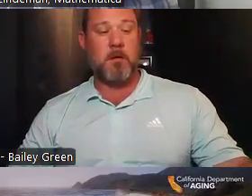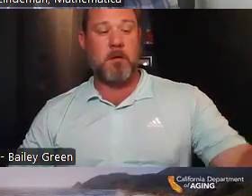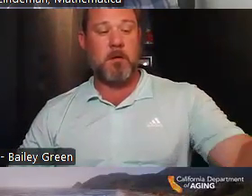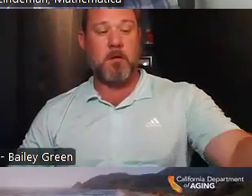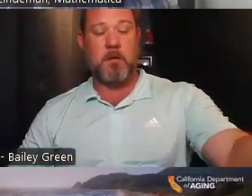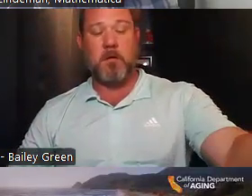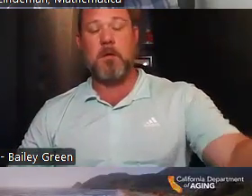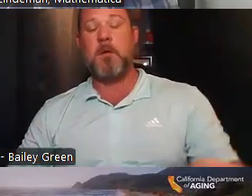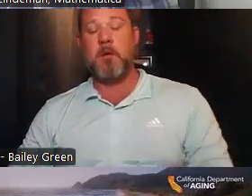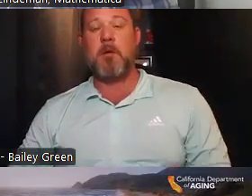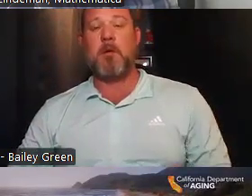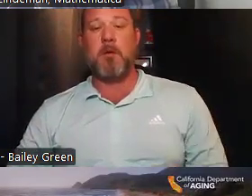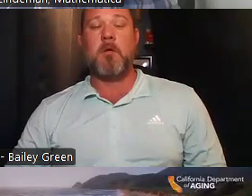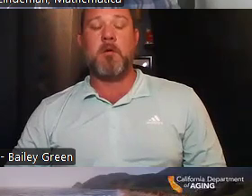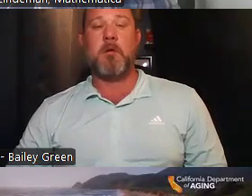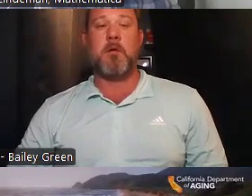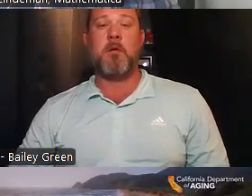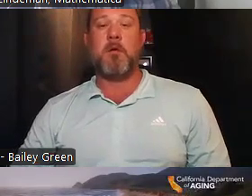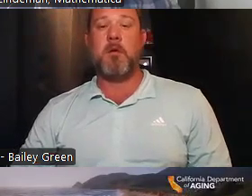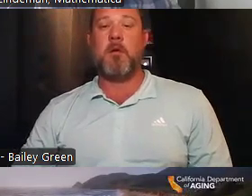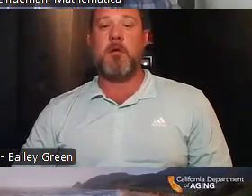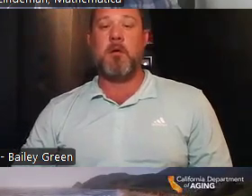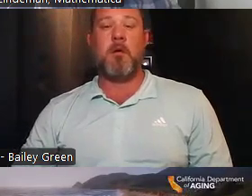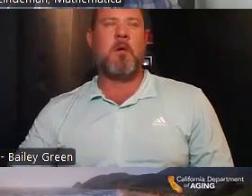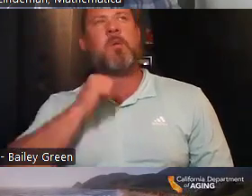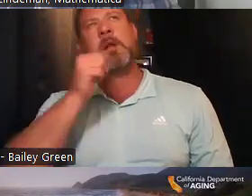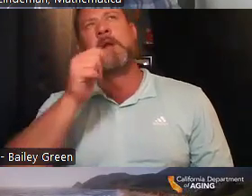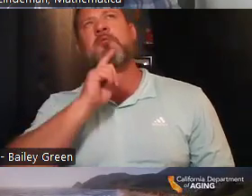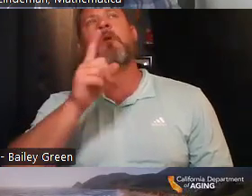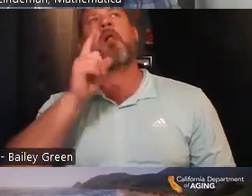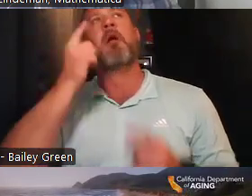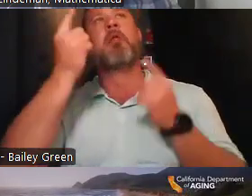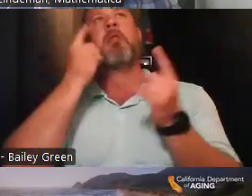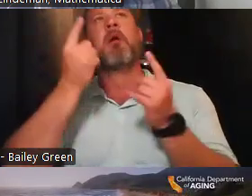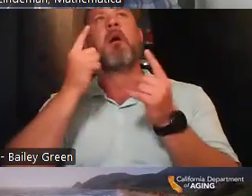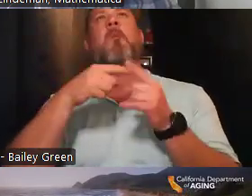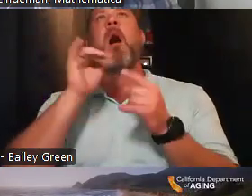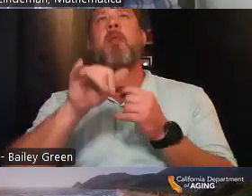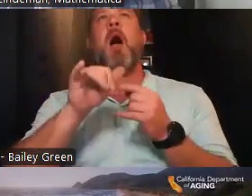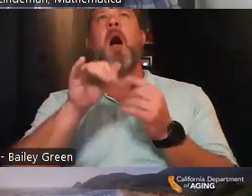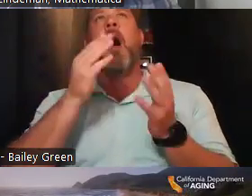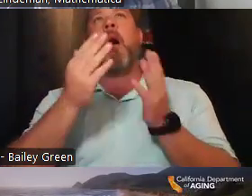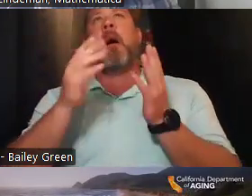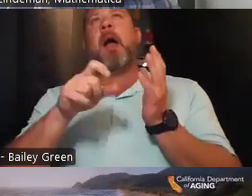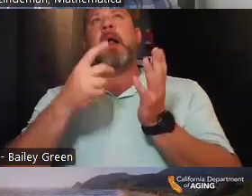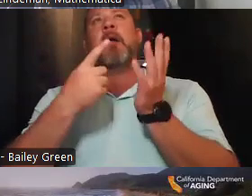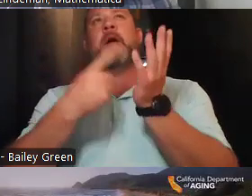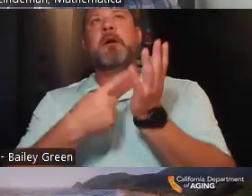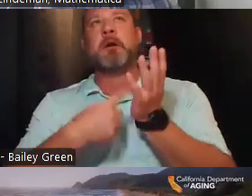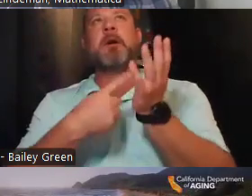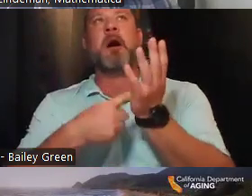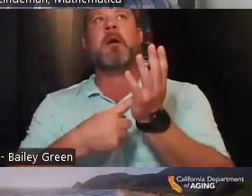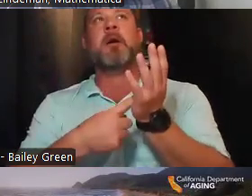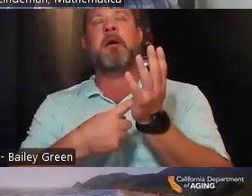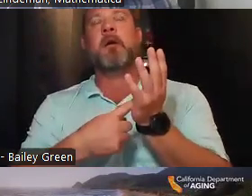It's a good question. I don't think we've really thought through that. It's a good question. We might have to come back to that question.